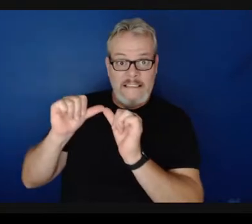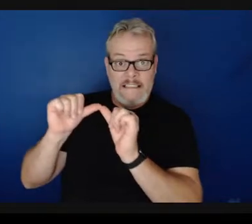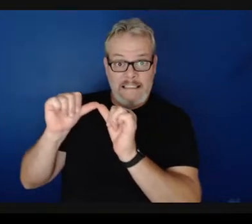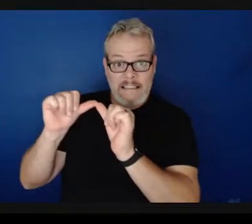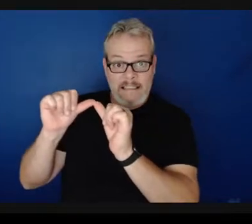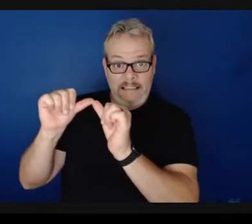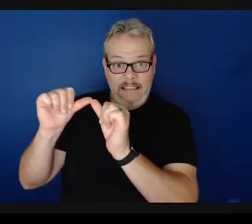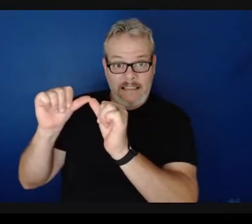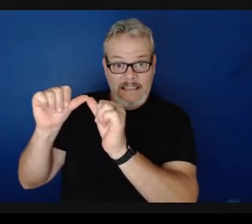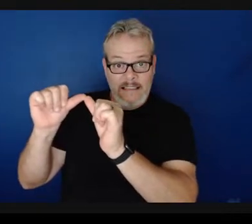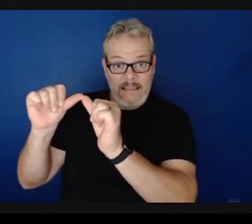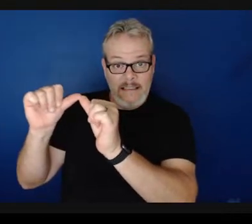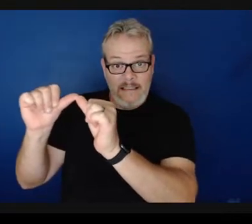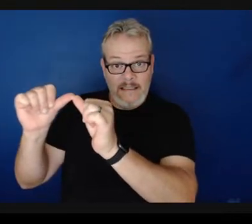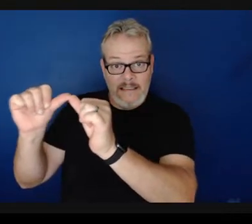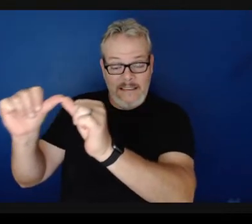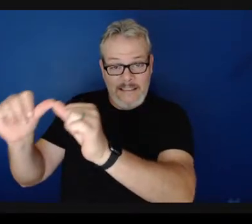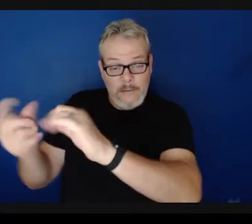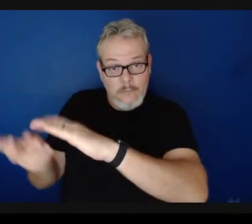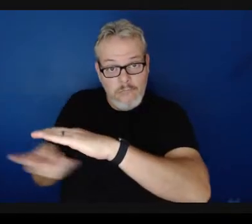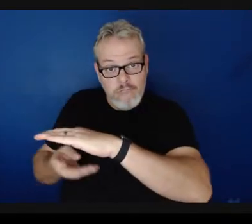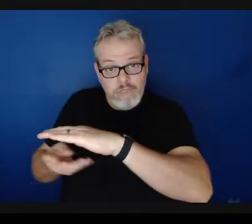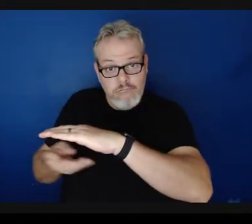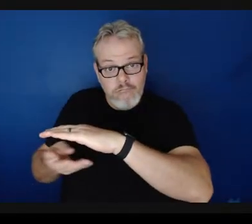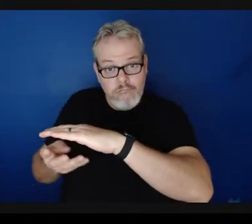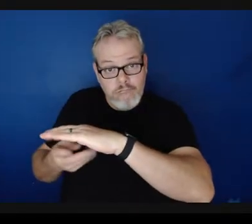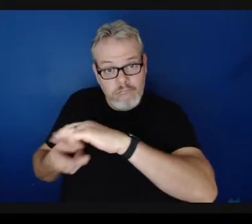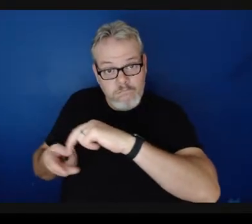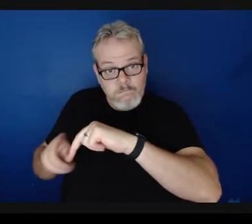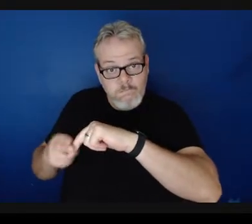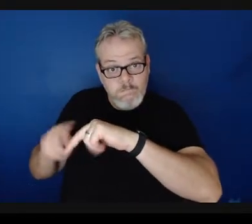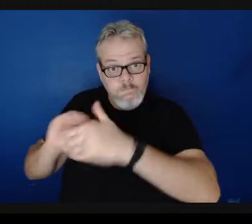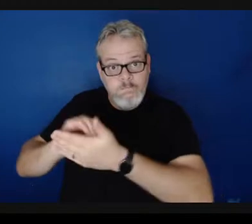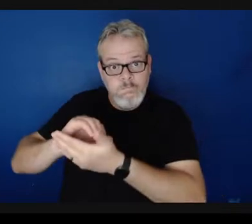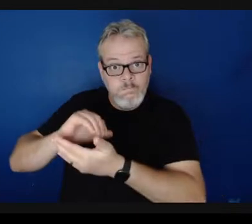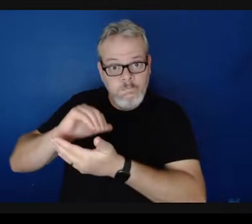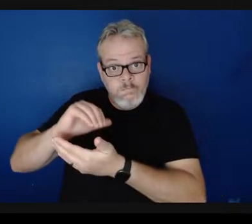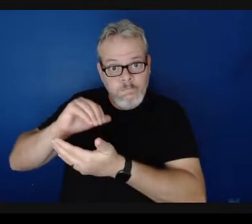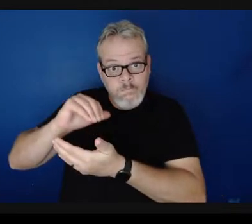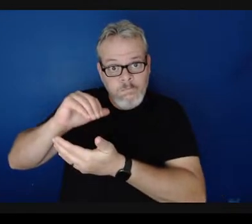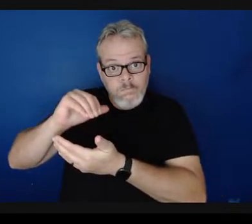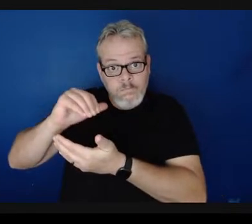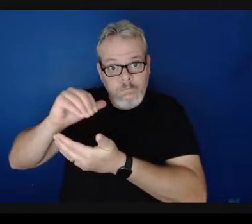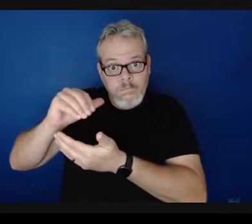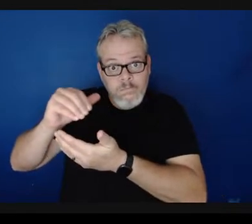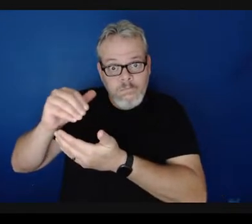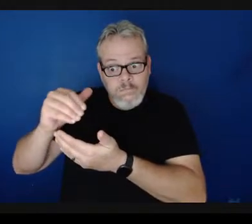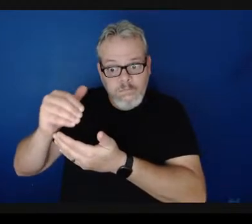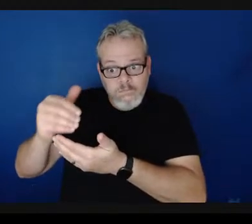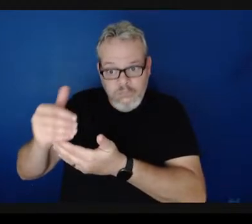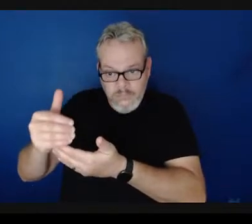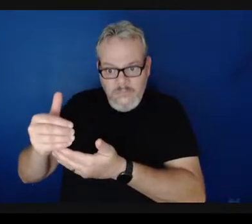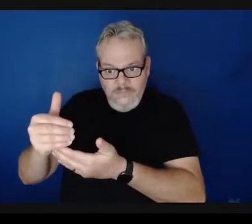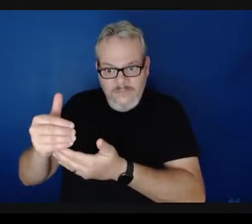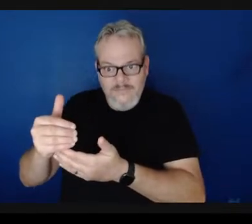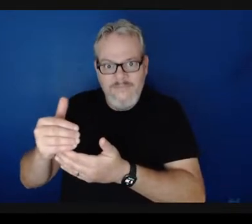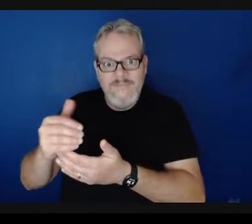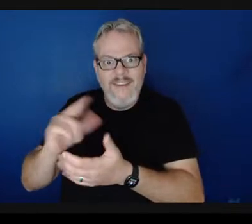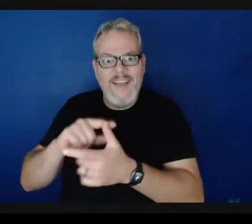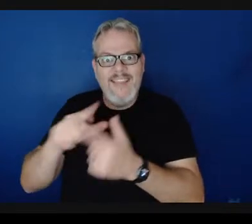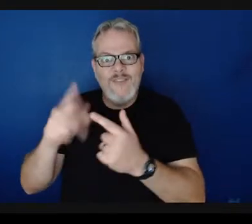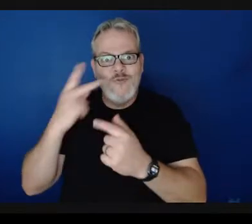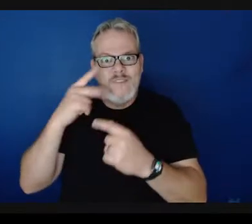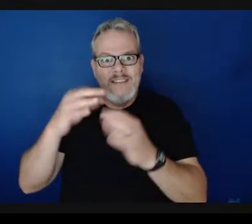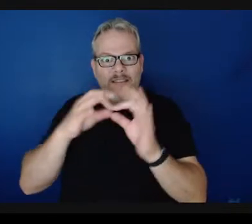and recovering, and then extending it even further to where we built up to this was that